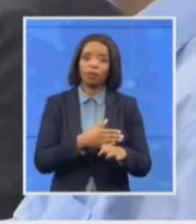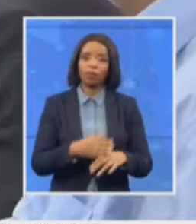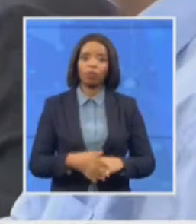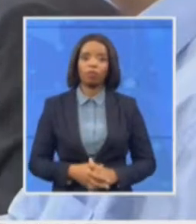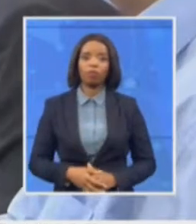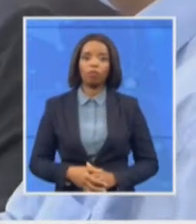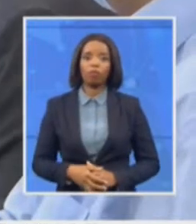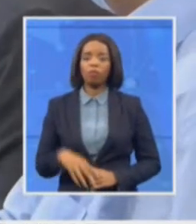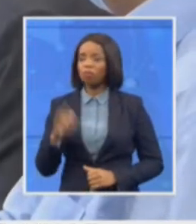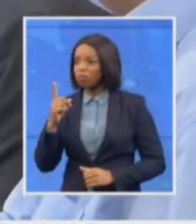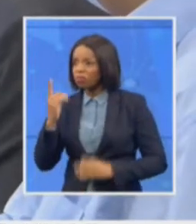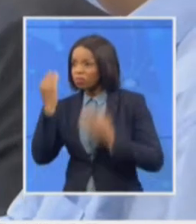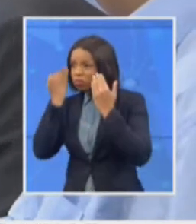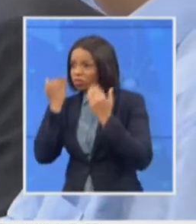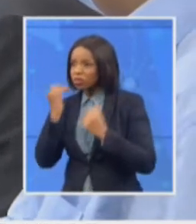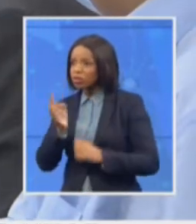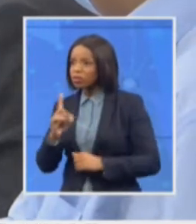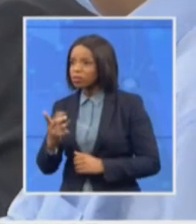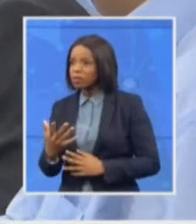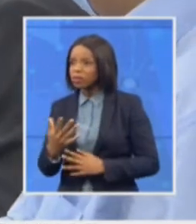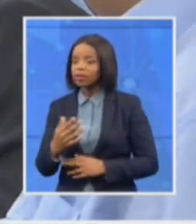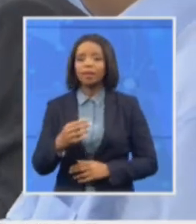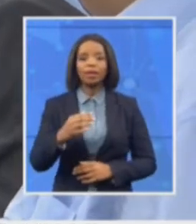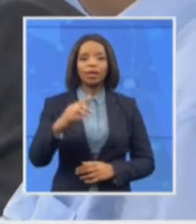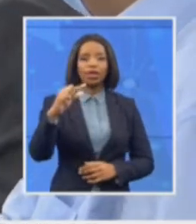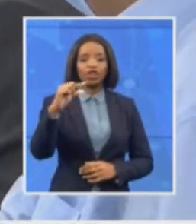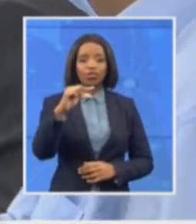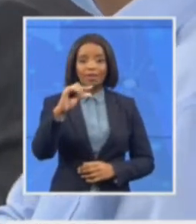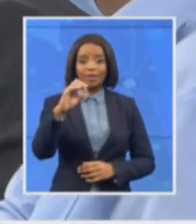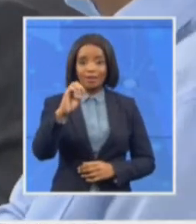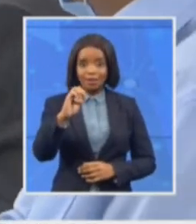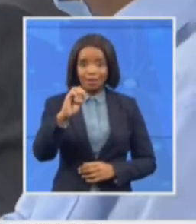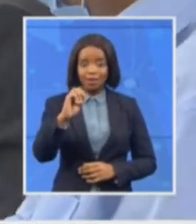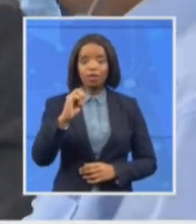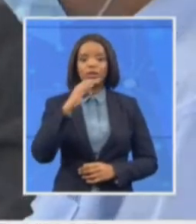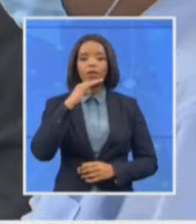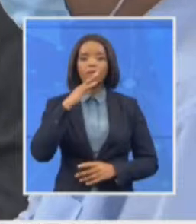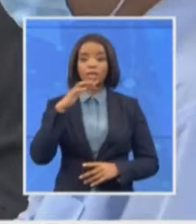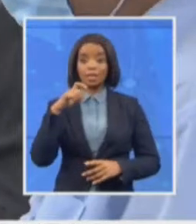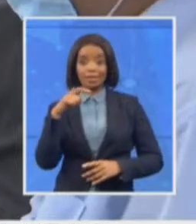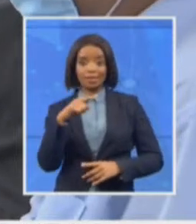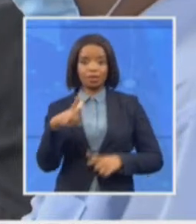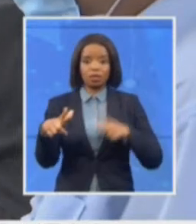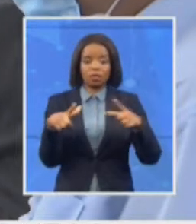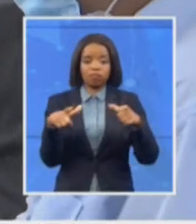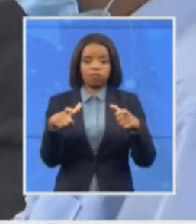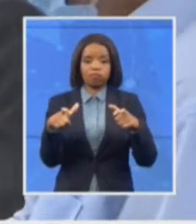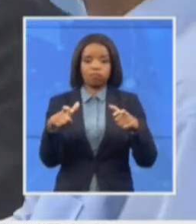GE in charge of news. GE, that's Group executive. Yeah. Group.